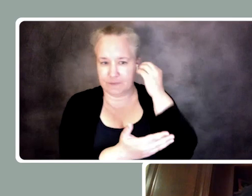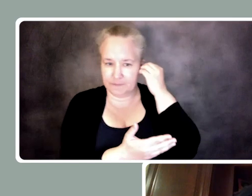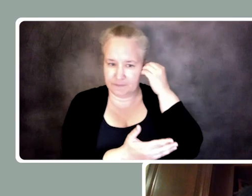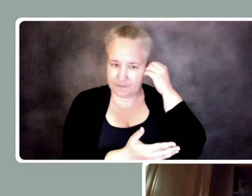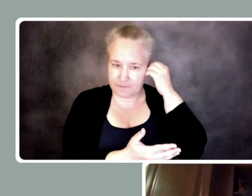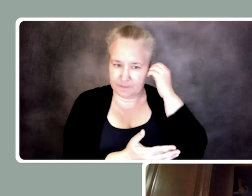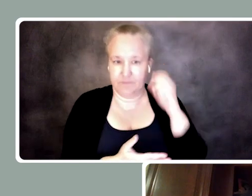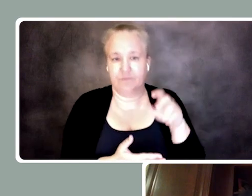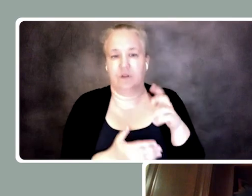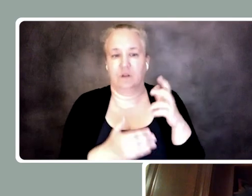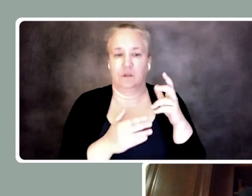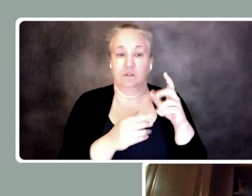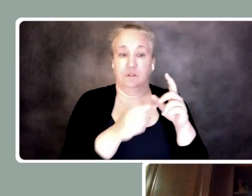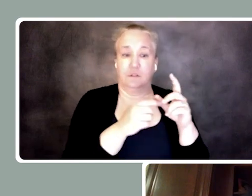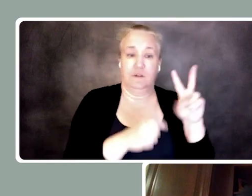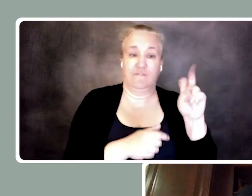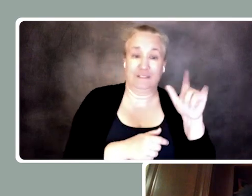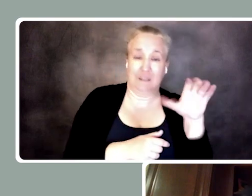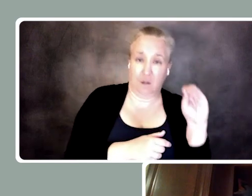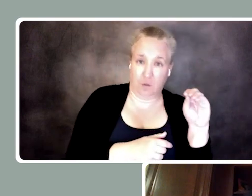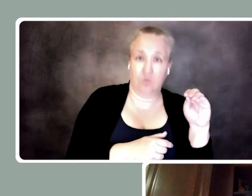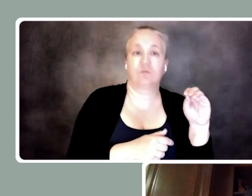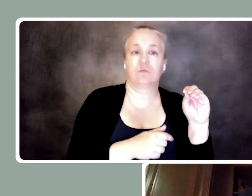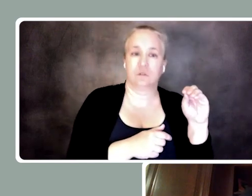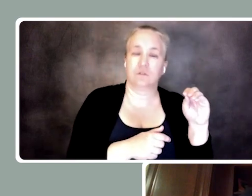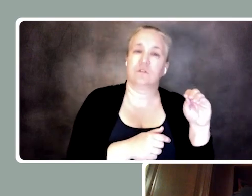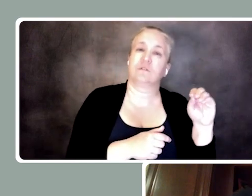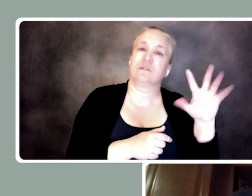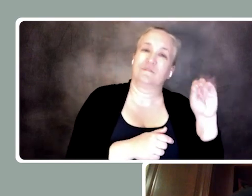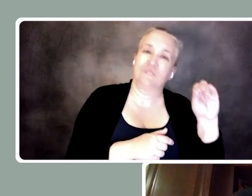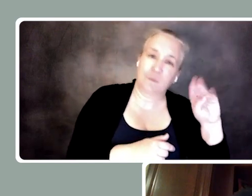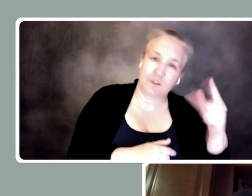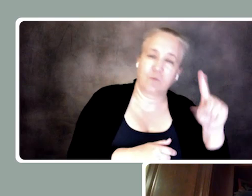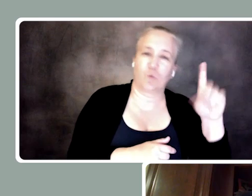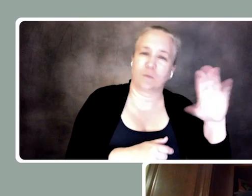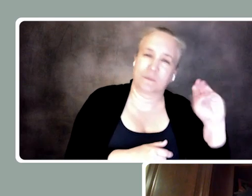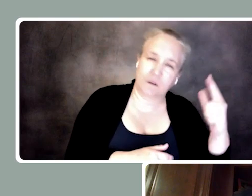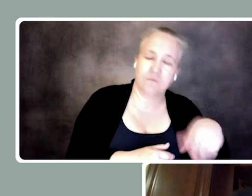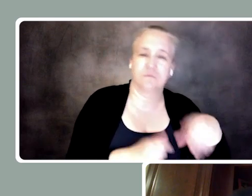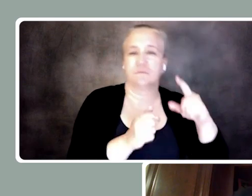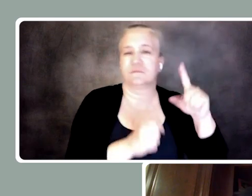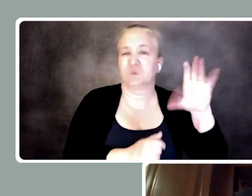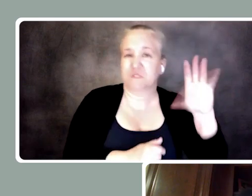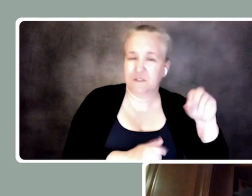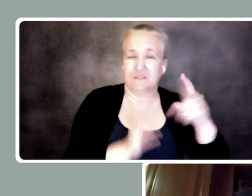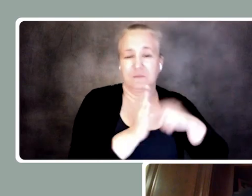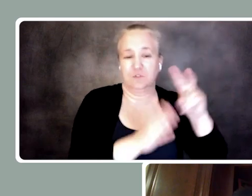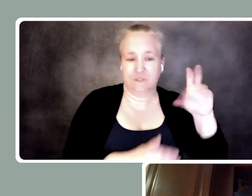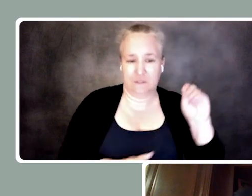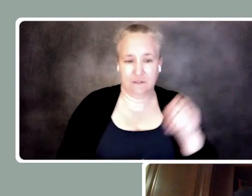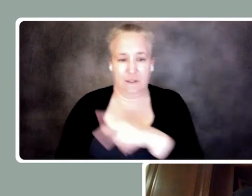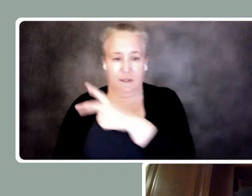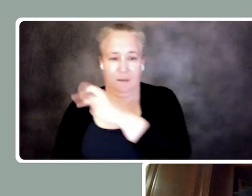50 milligrams, 100 milligrams, 150 milligrams, and in some patients, 200 milligrams. Palbociclib is 75,